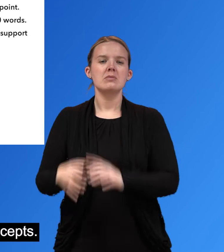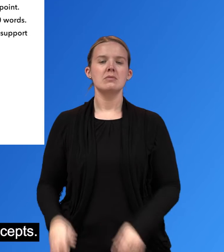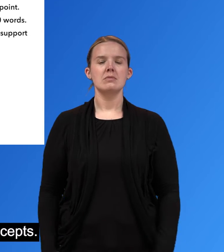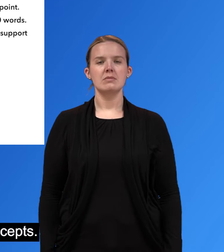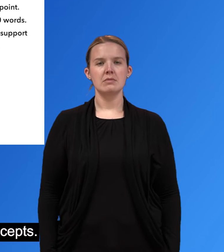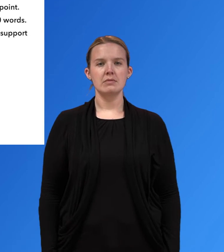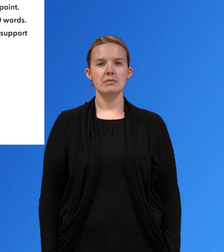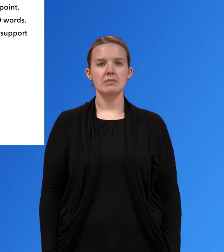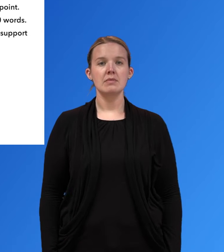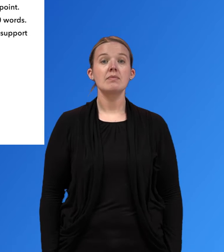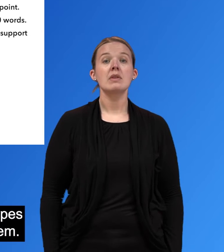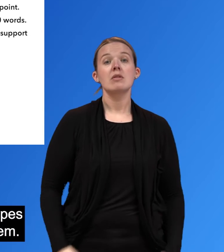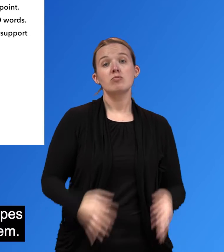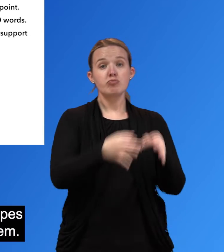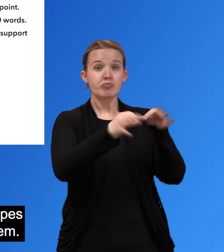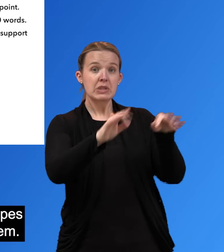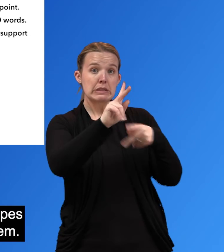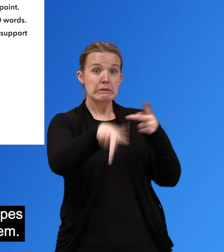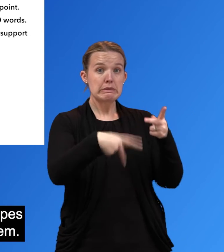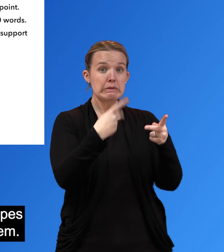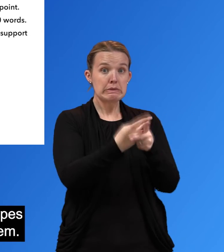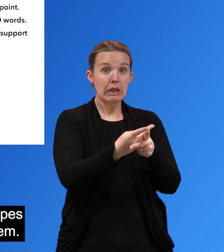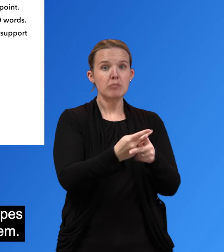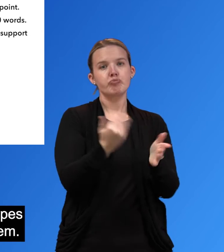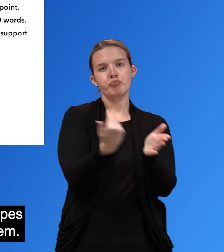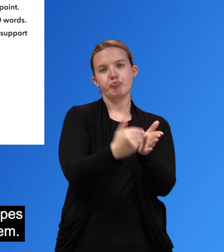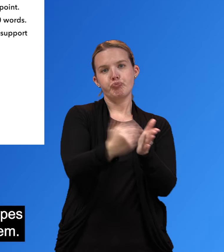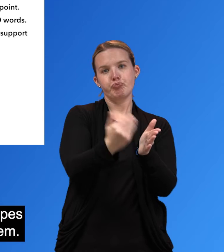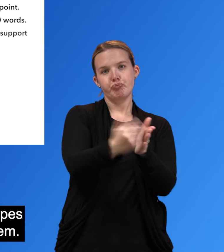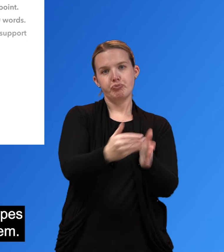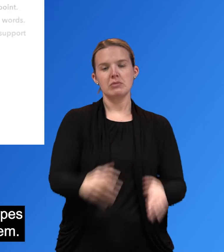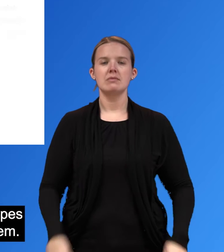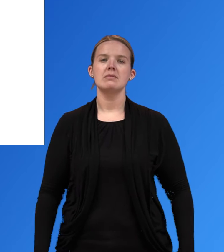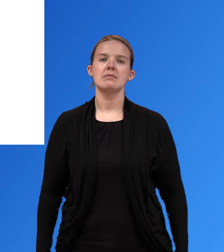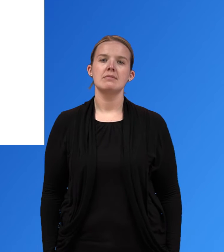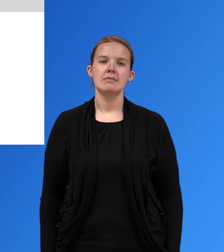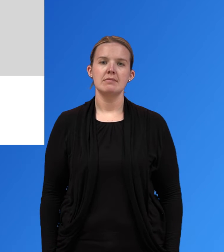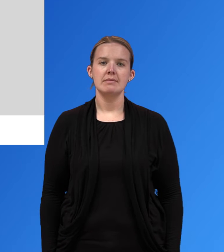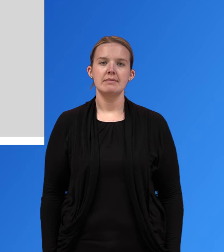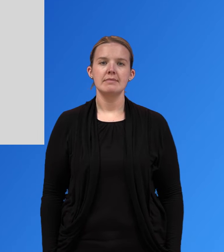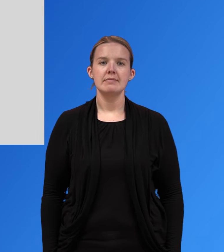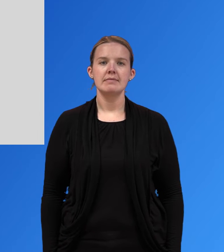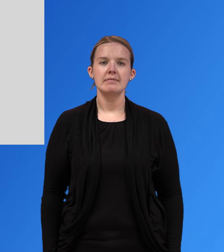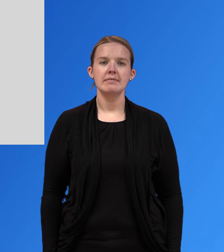concepts. Repeat sentence types rather than vary them.